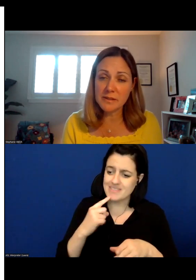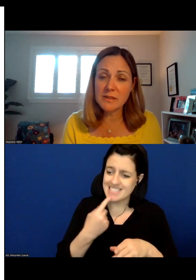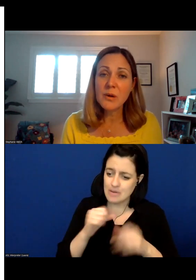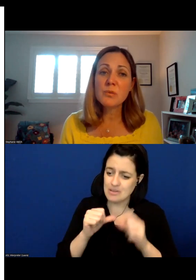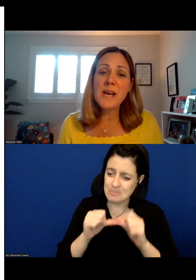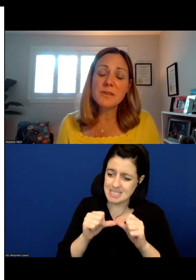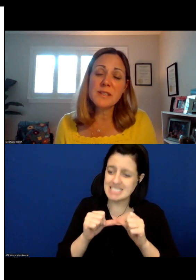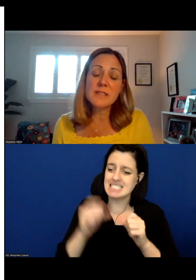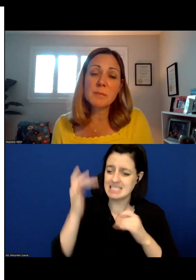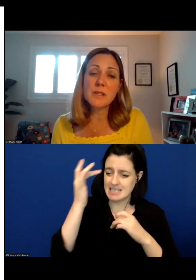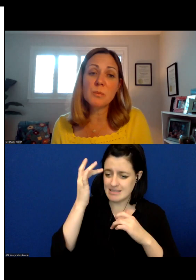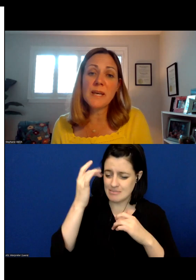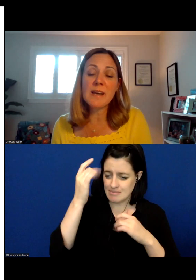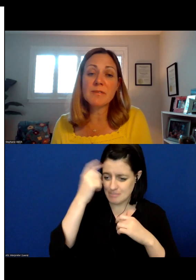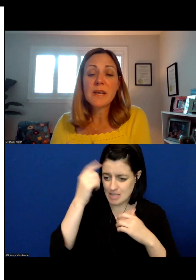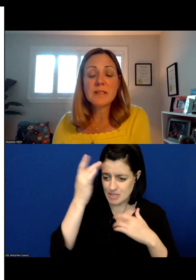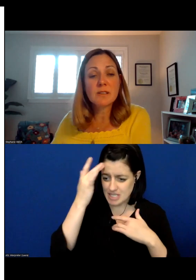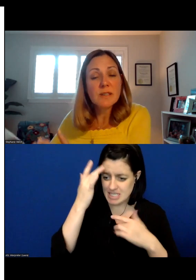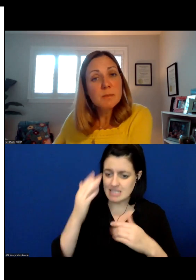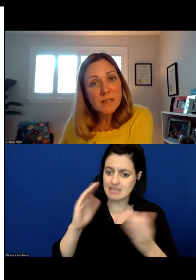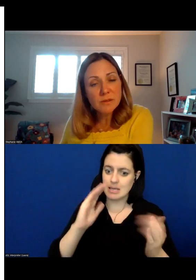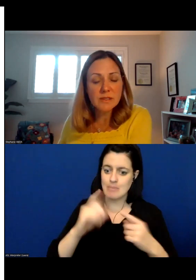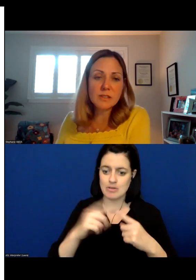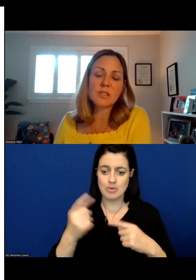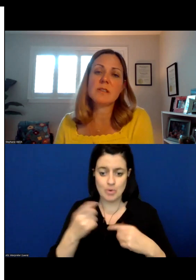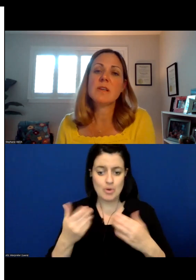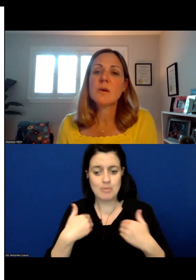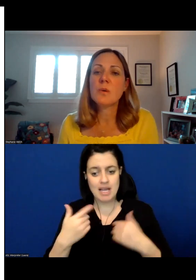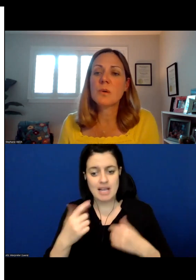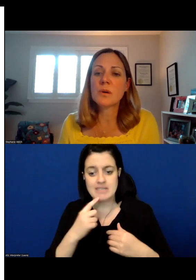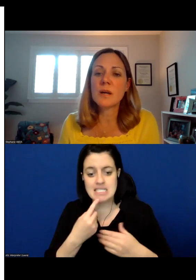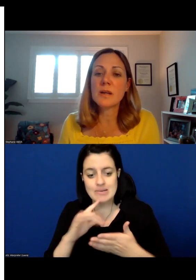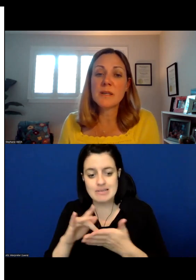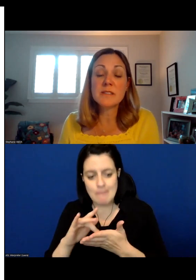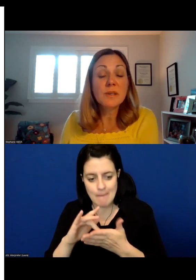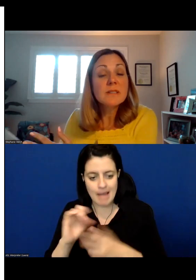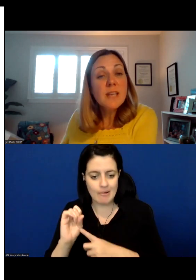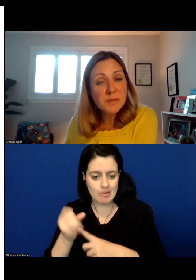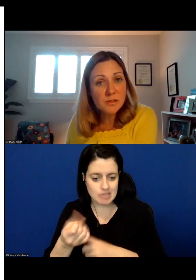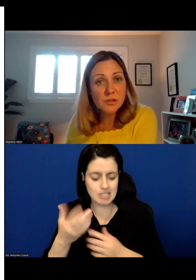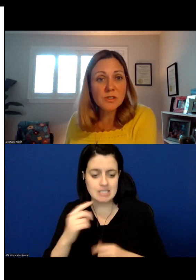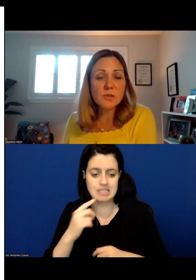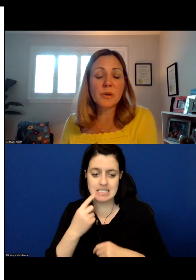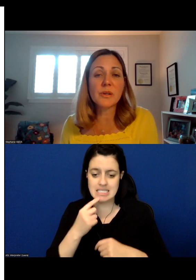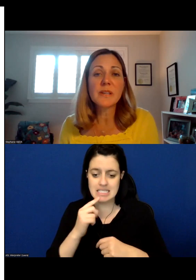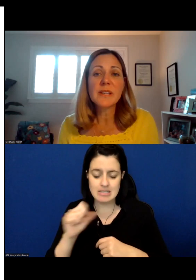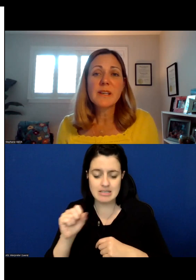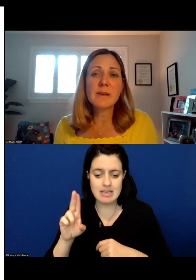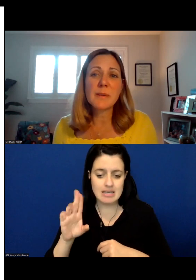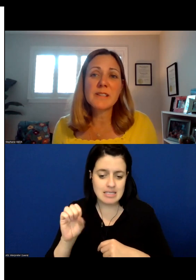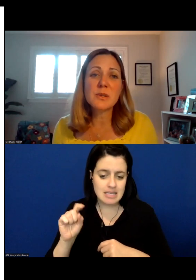mental illness, rather than somebody who may have a serious medical condition or a serious substance use